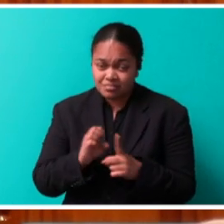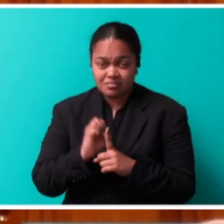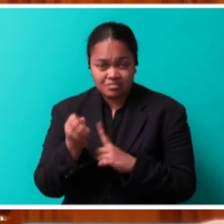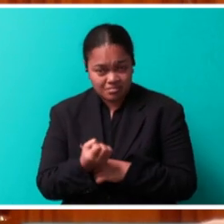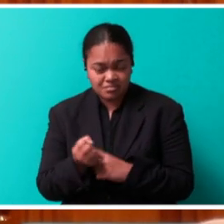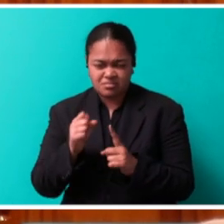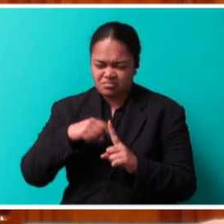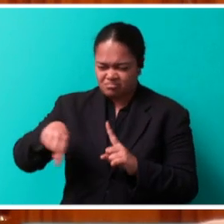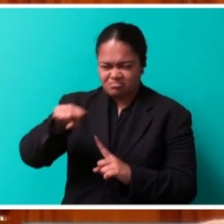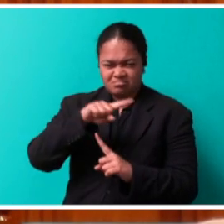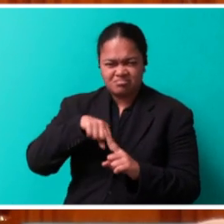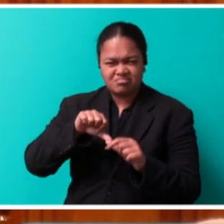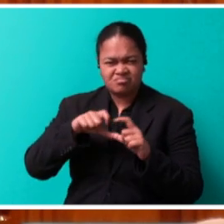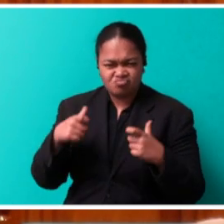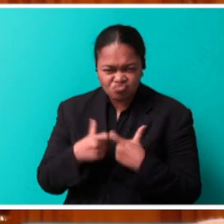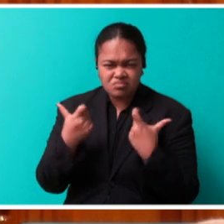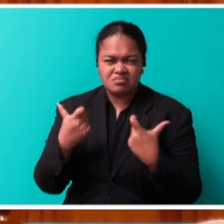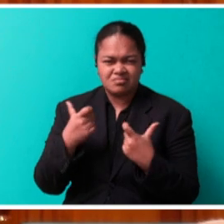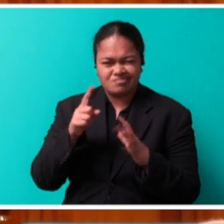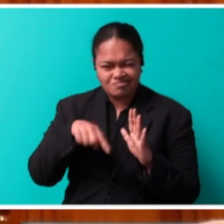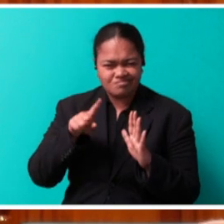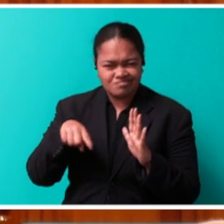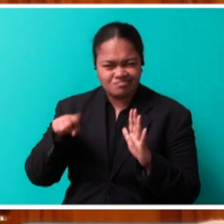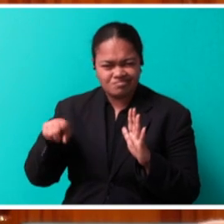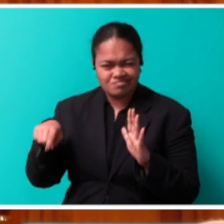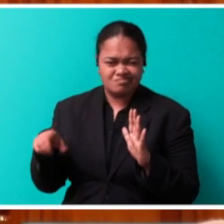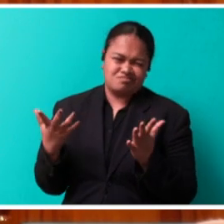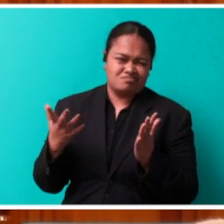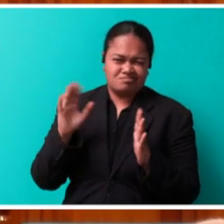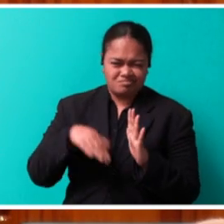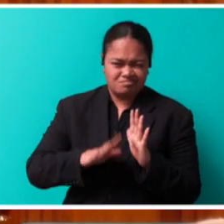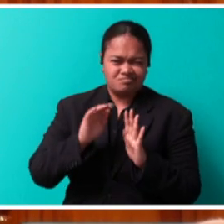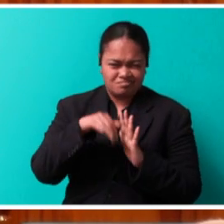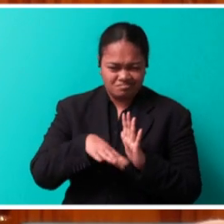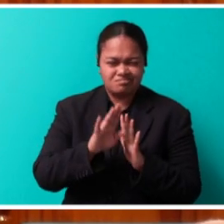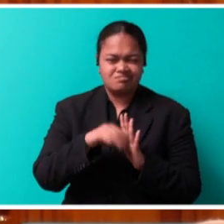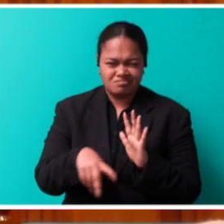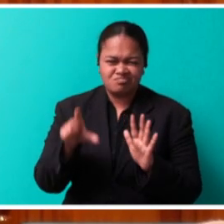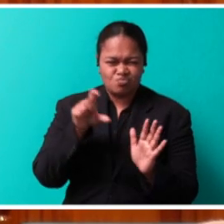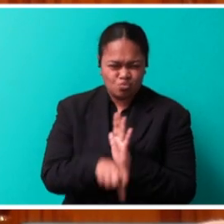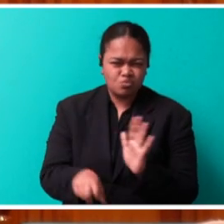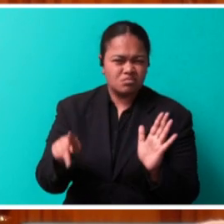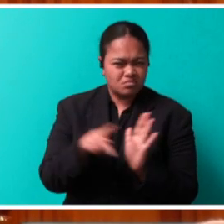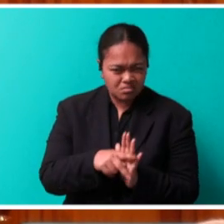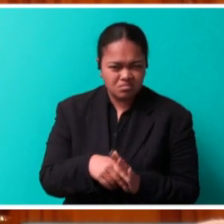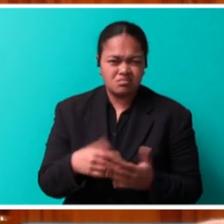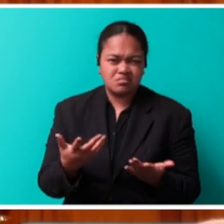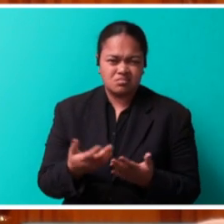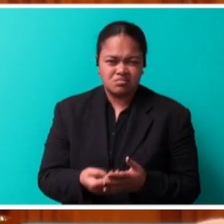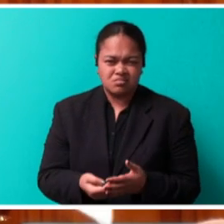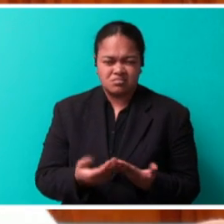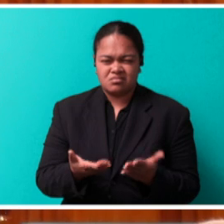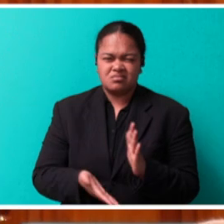social challenges, fluctuation in world market price, rising cost in production, increase in fertilizer price, high